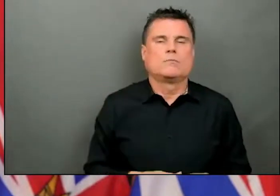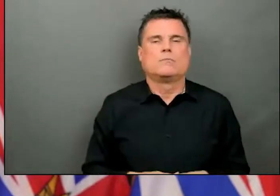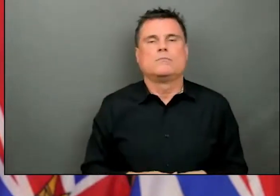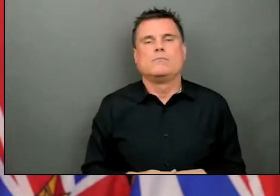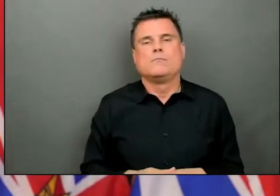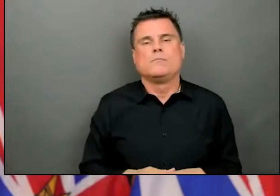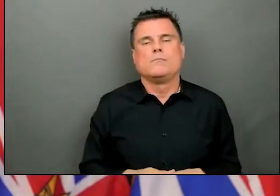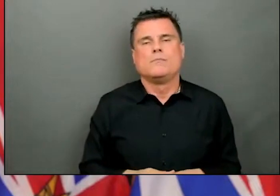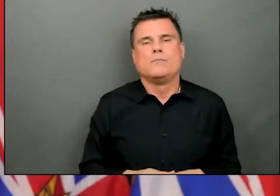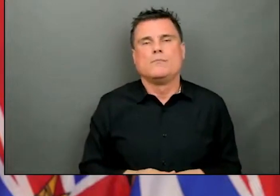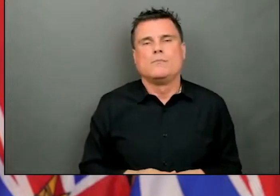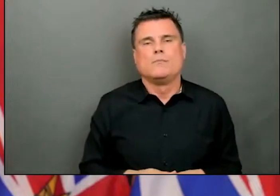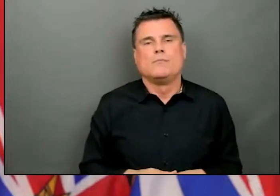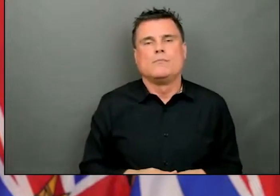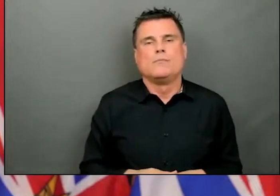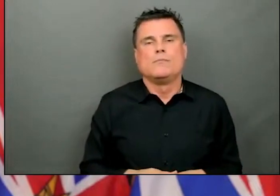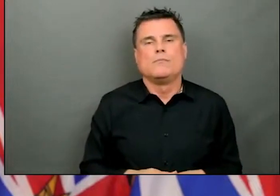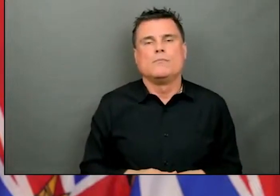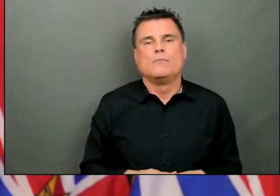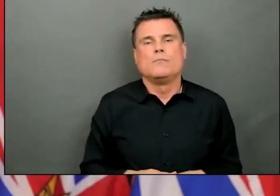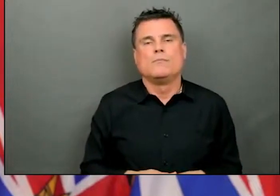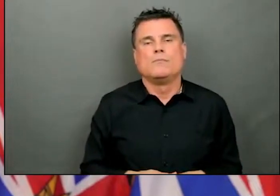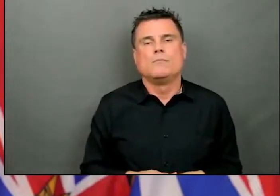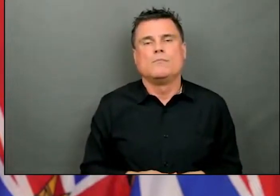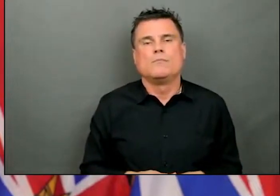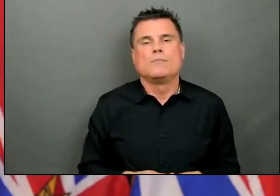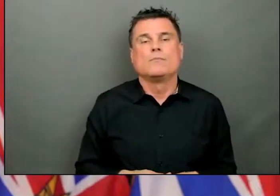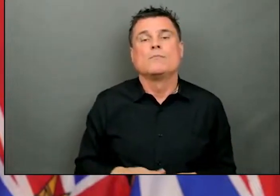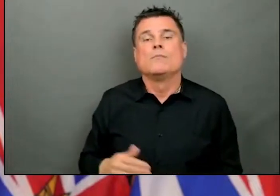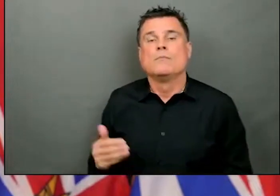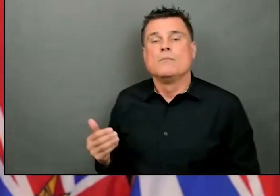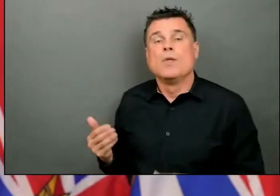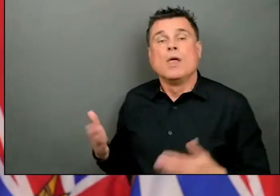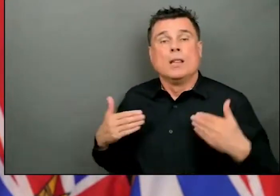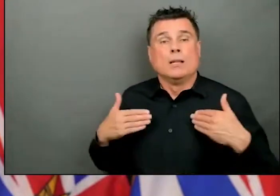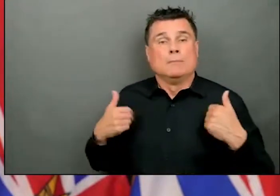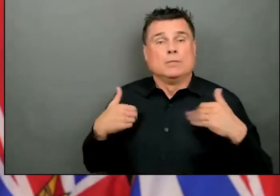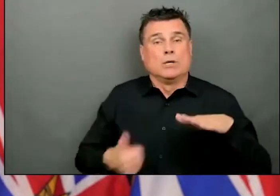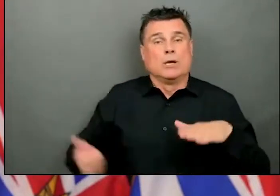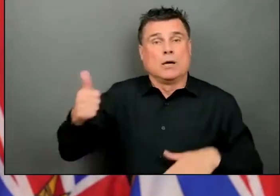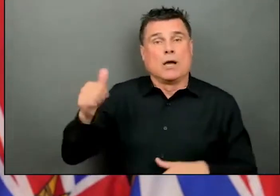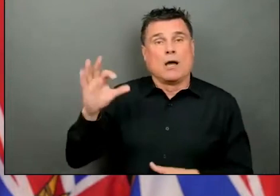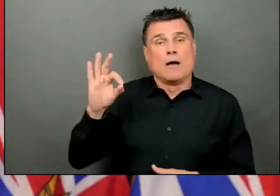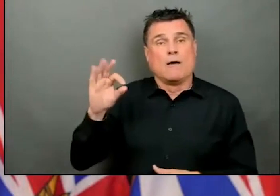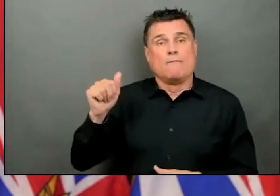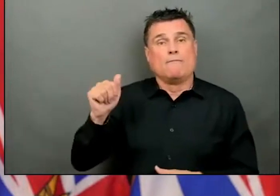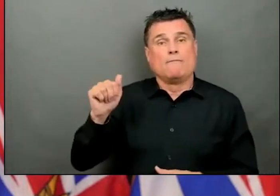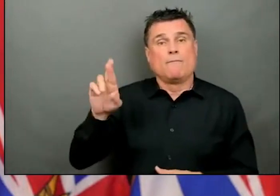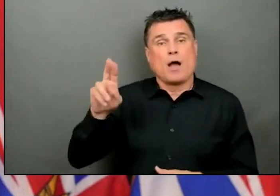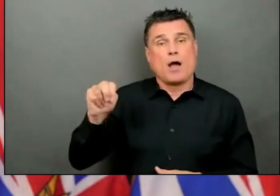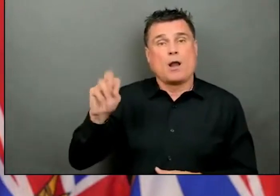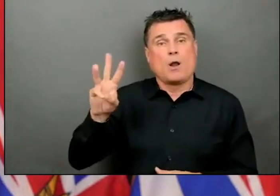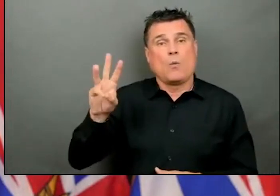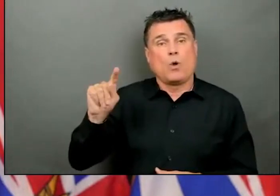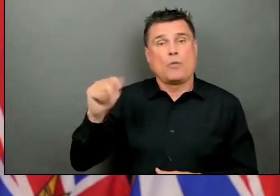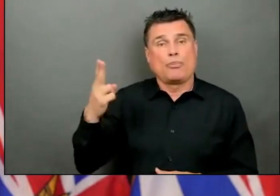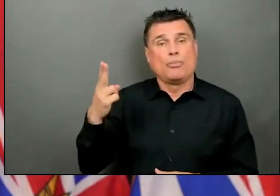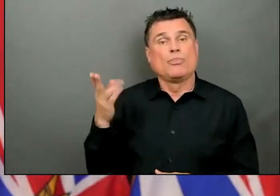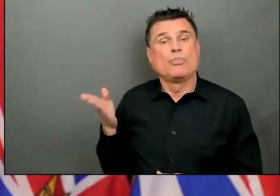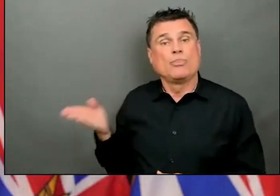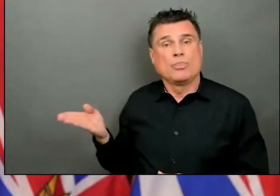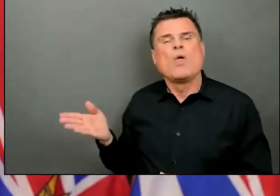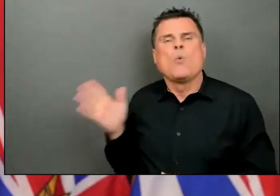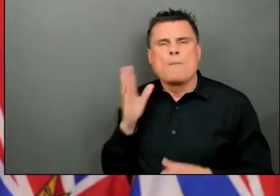come into effect at the end of the week. We wanted to have this discussion today so that people understood that we're not going to follow other